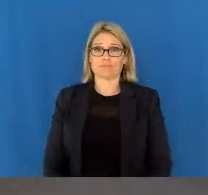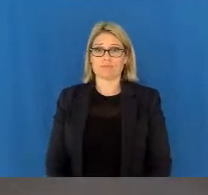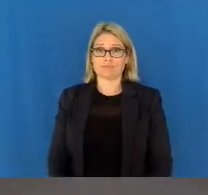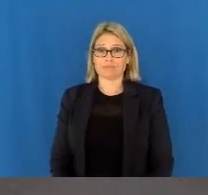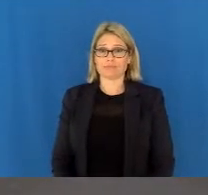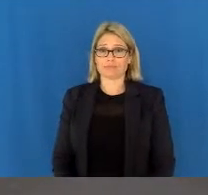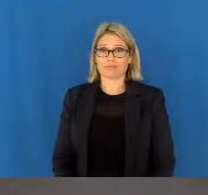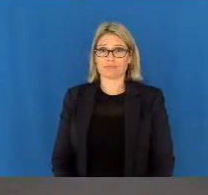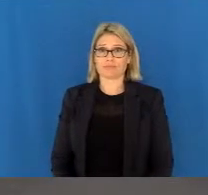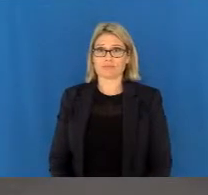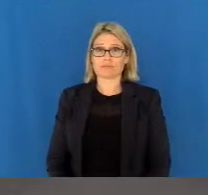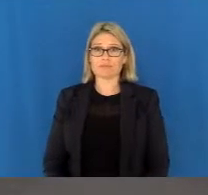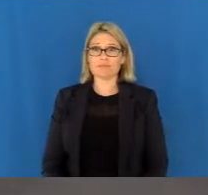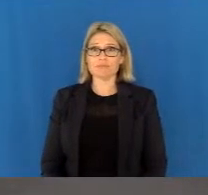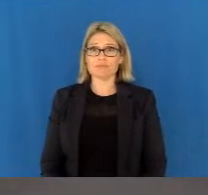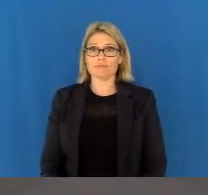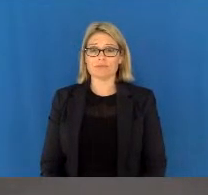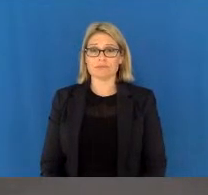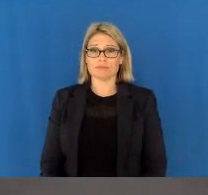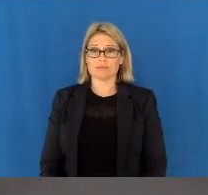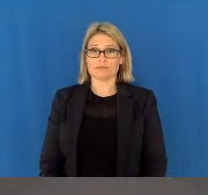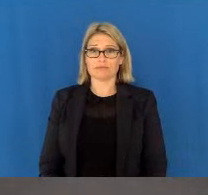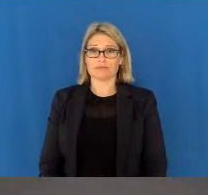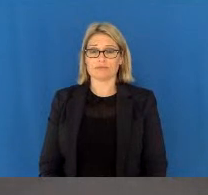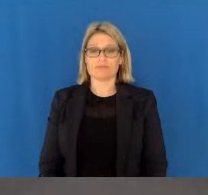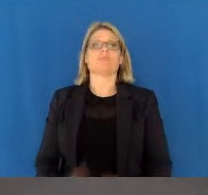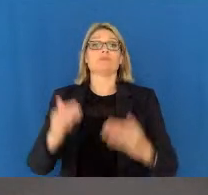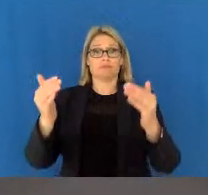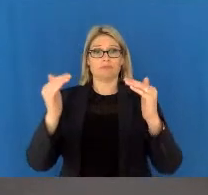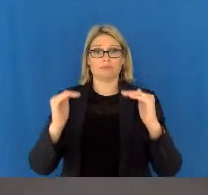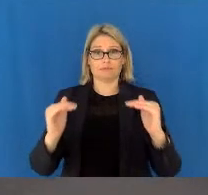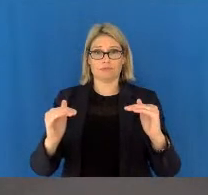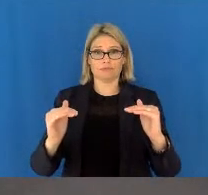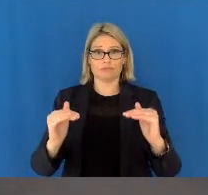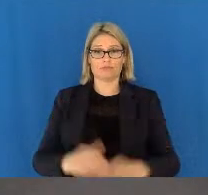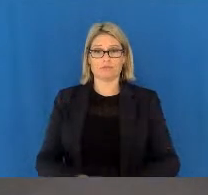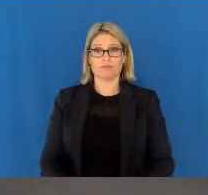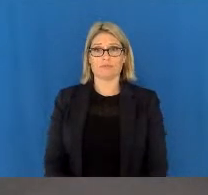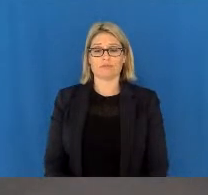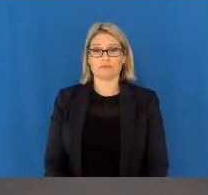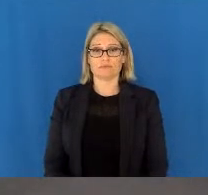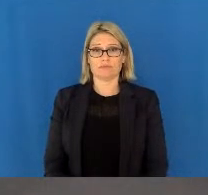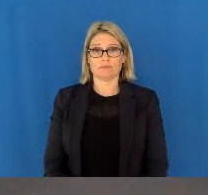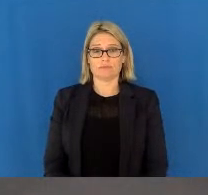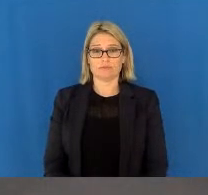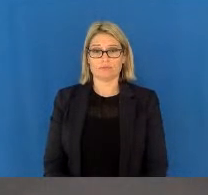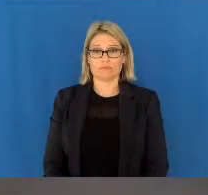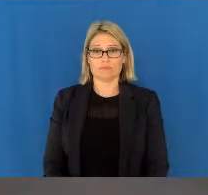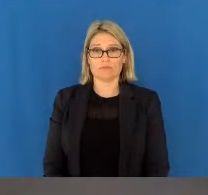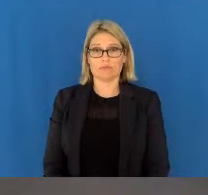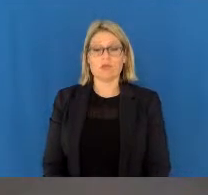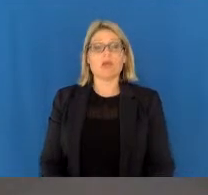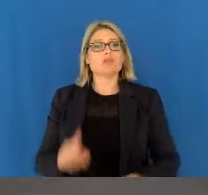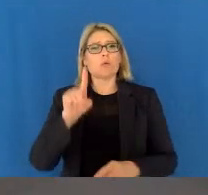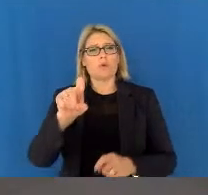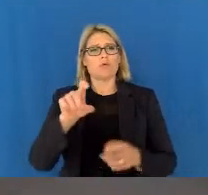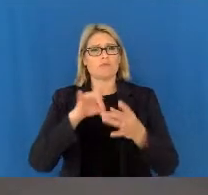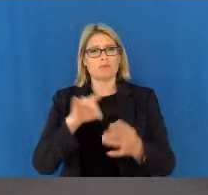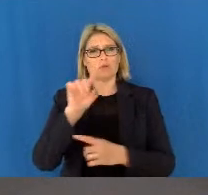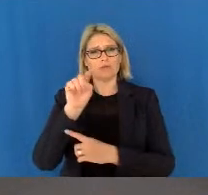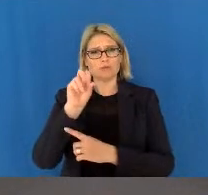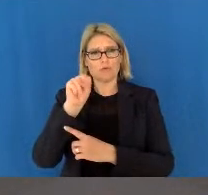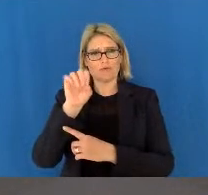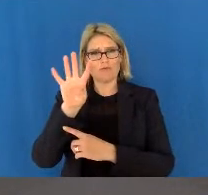Next question. When we have a region affected as ours in Zone 4, shouldn't we